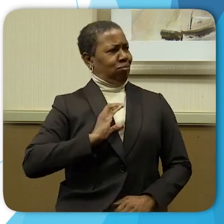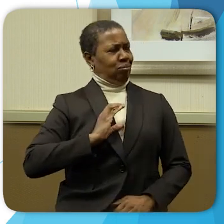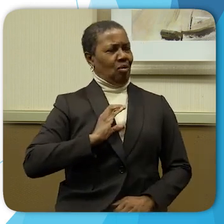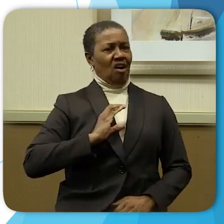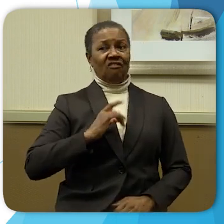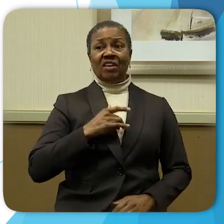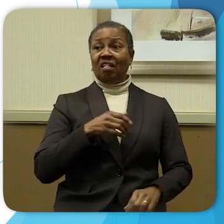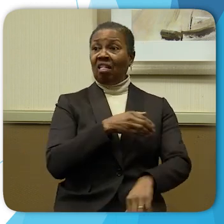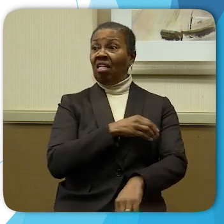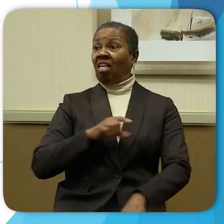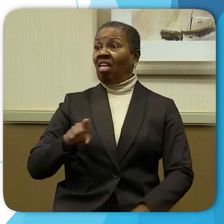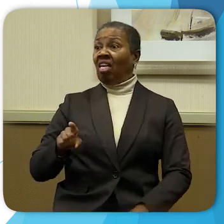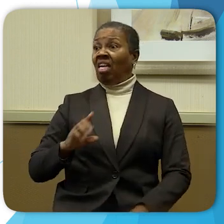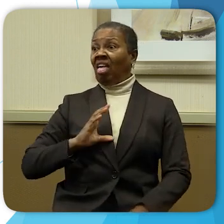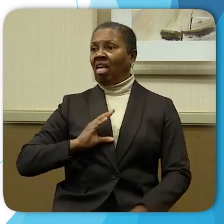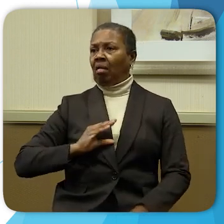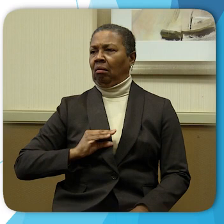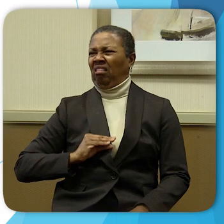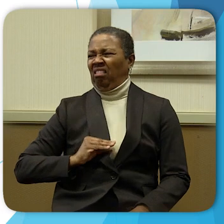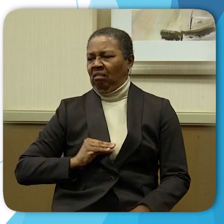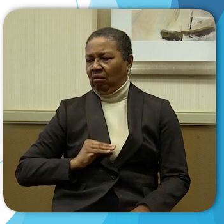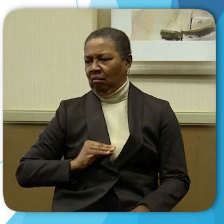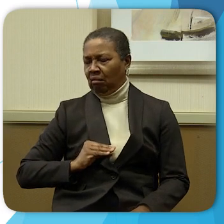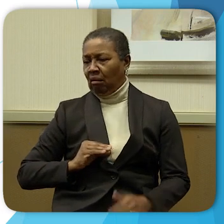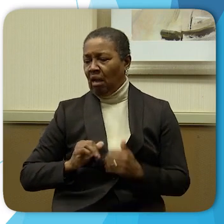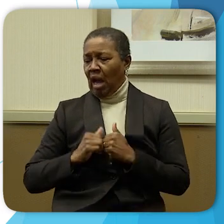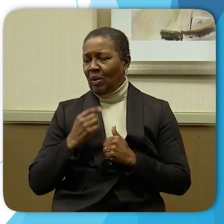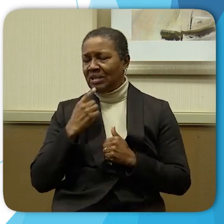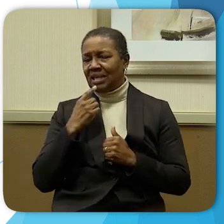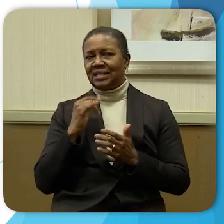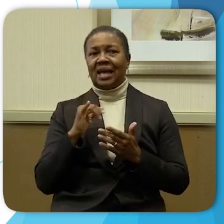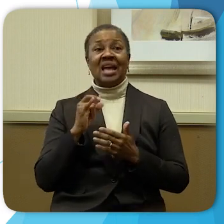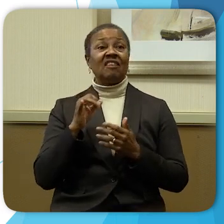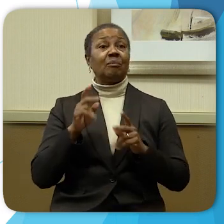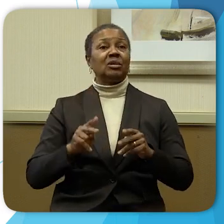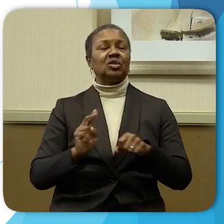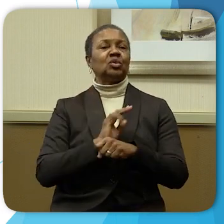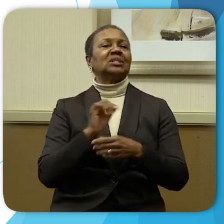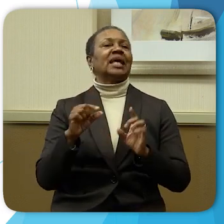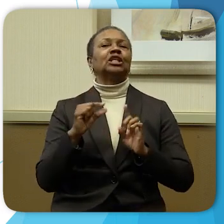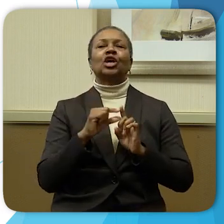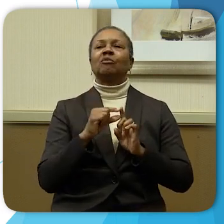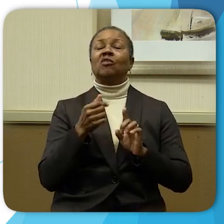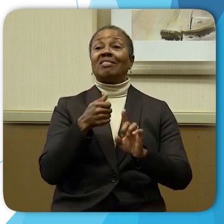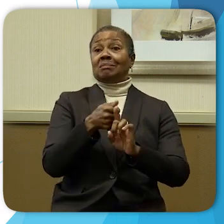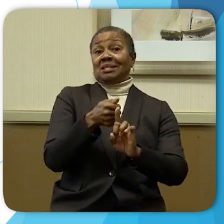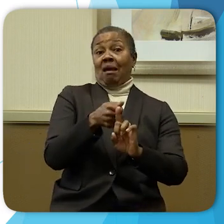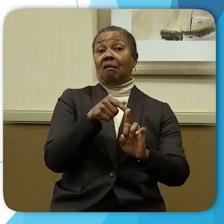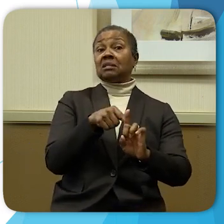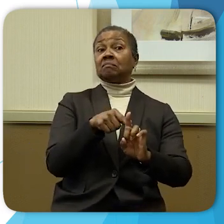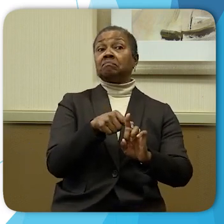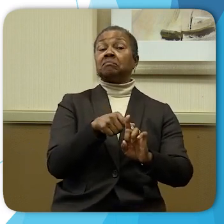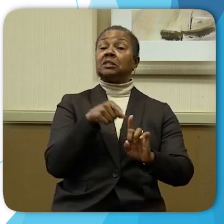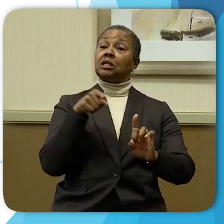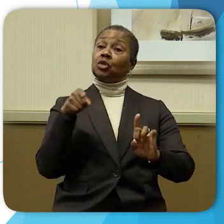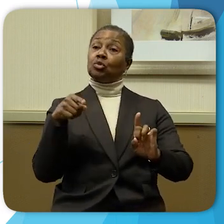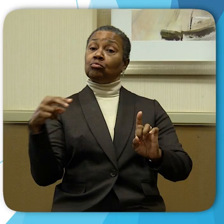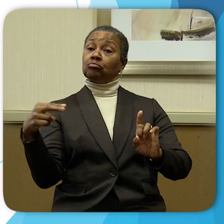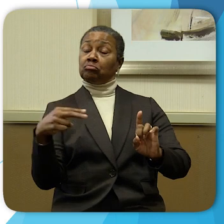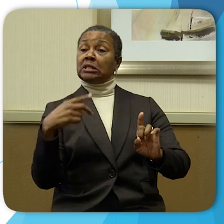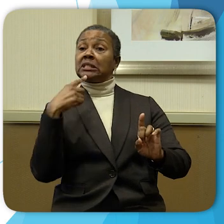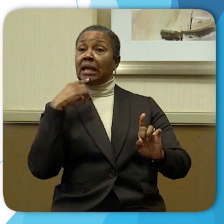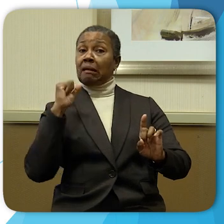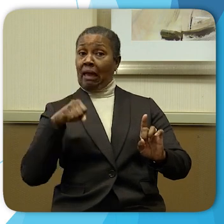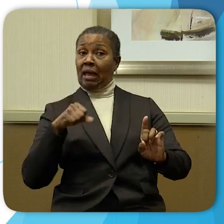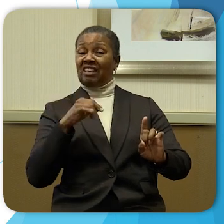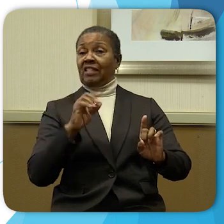feel not good. So how I always say is, like, if someone uses that term for themselves, it's okay to reflect that back to